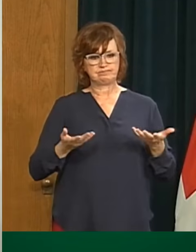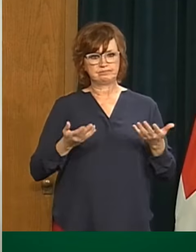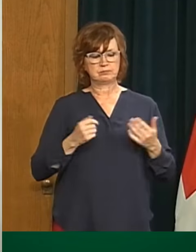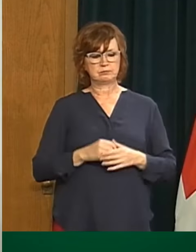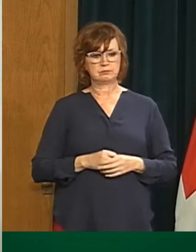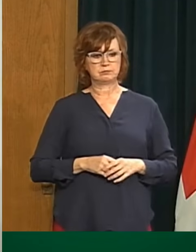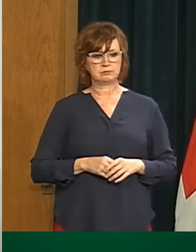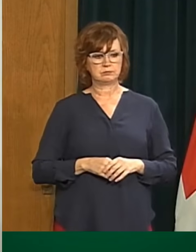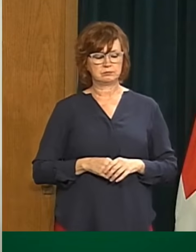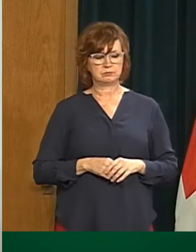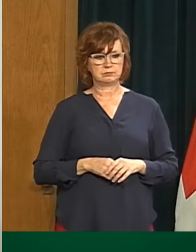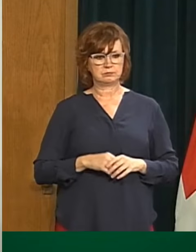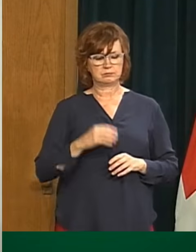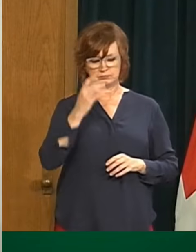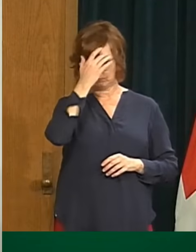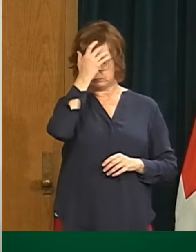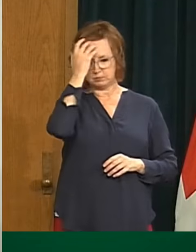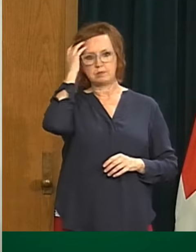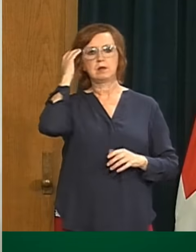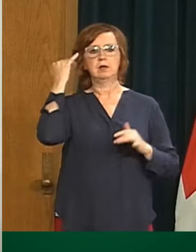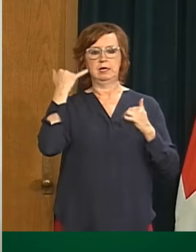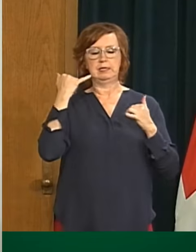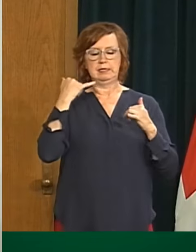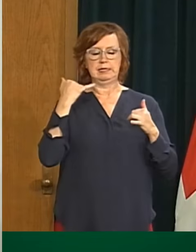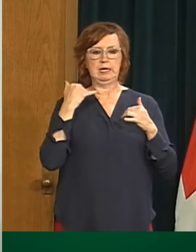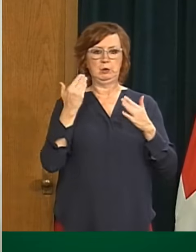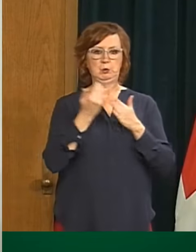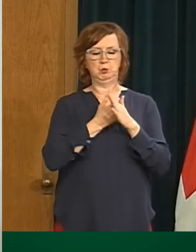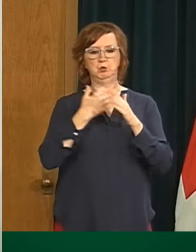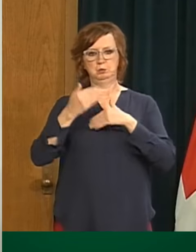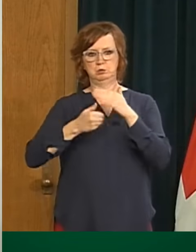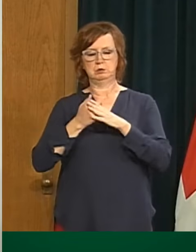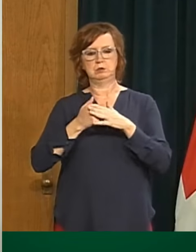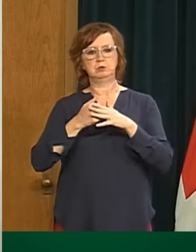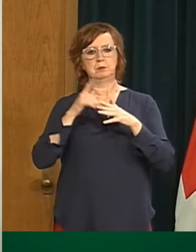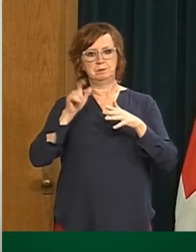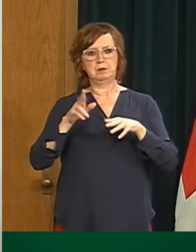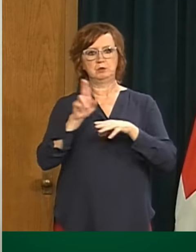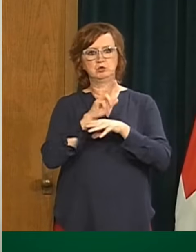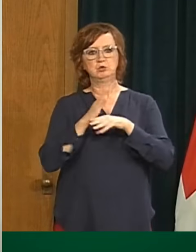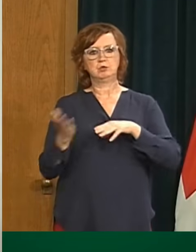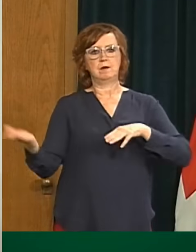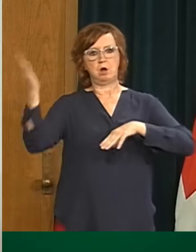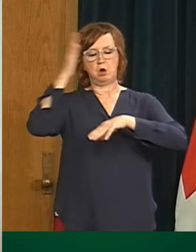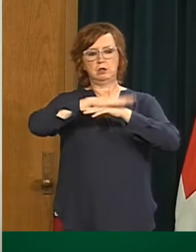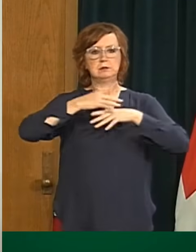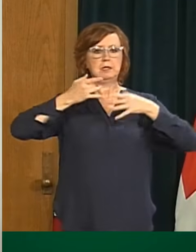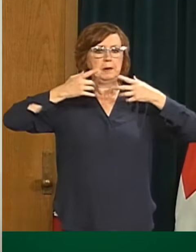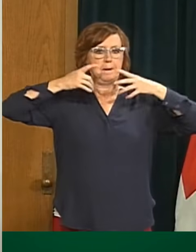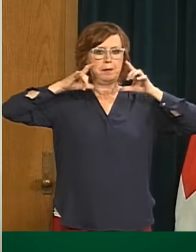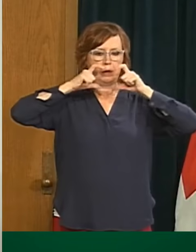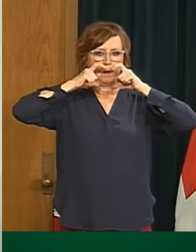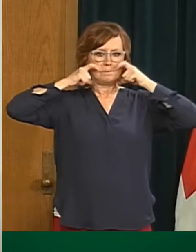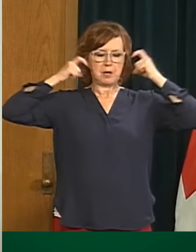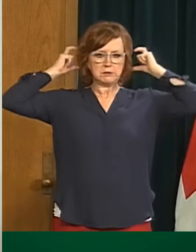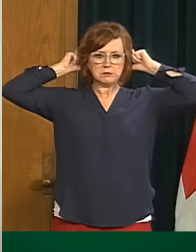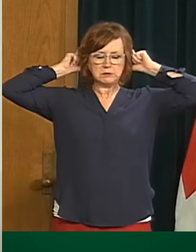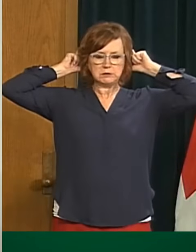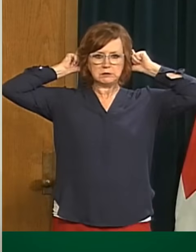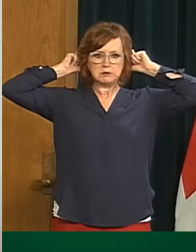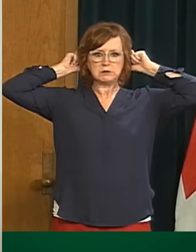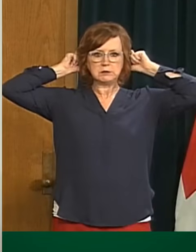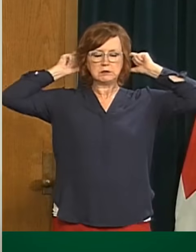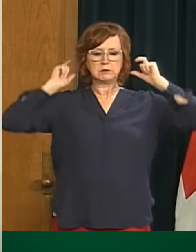settings now there's constant mask use and attention to PPE. So in those circumstances, even then, if there's constant mask